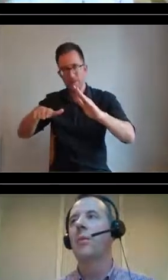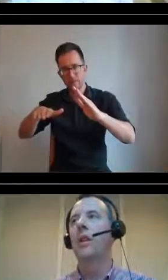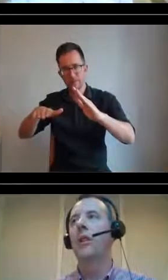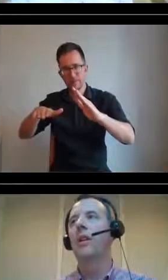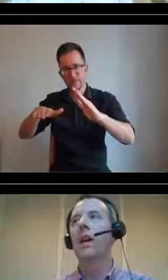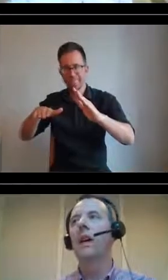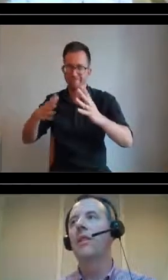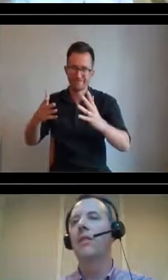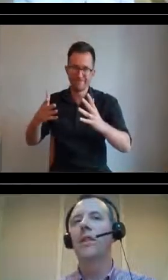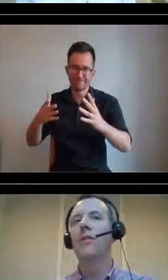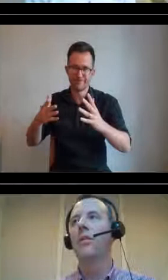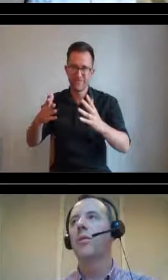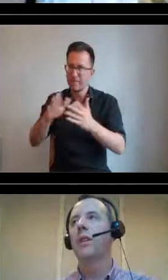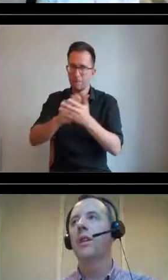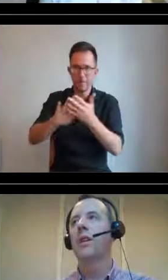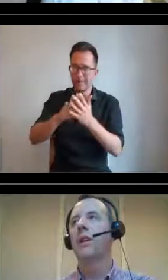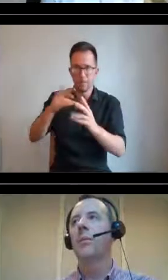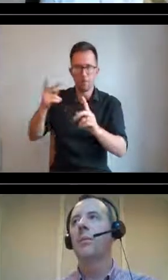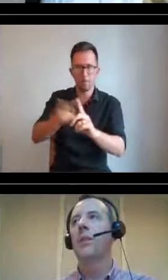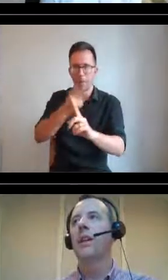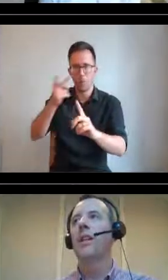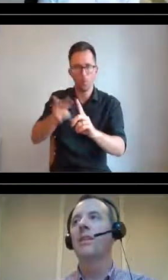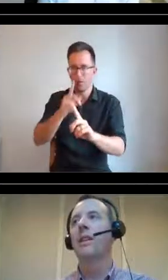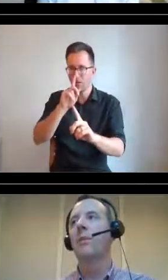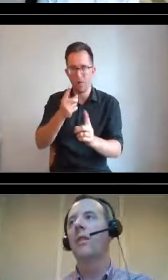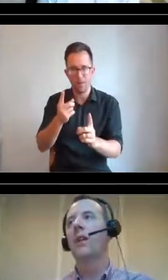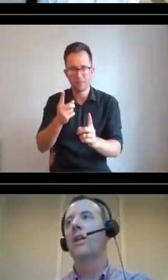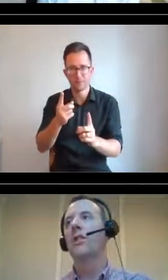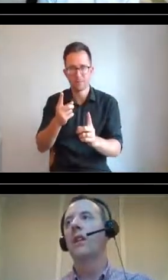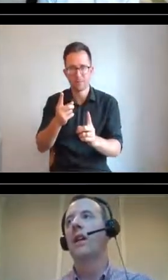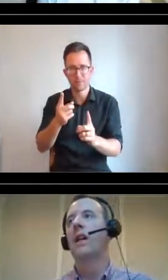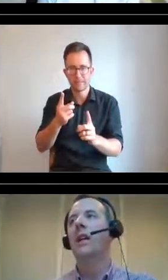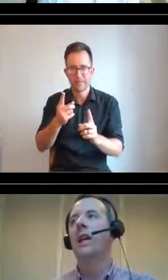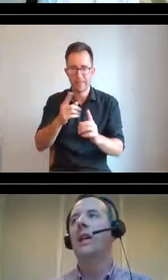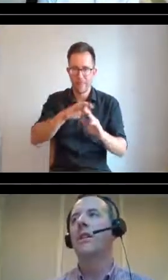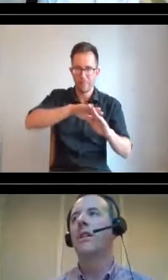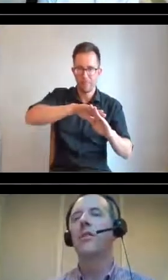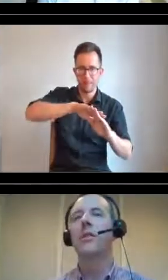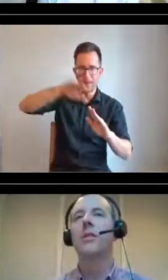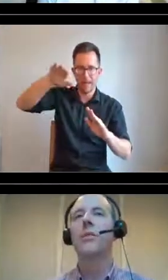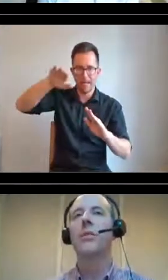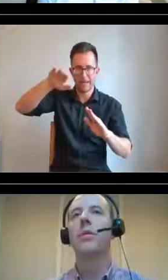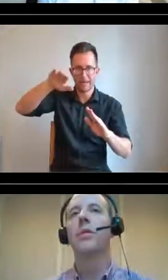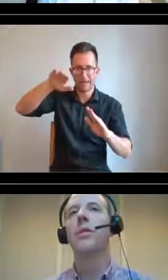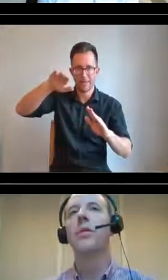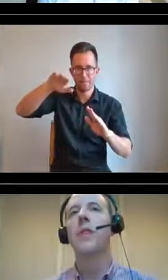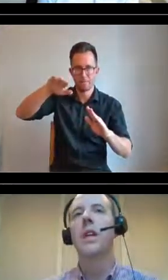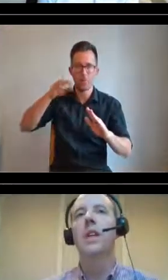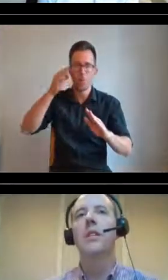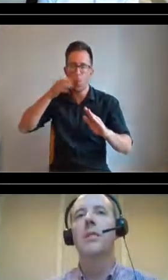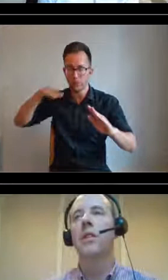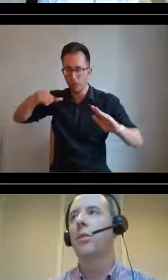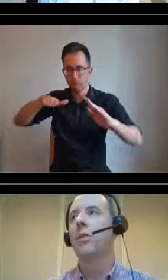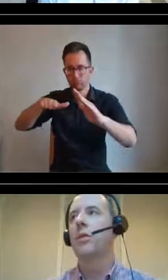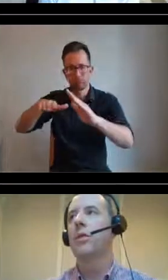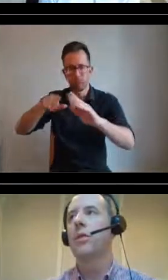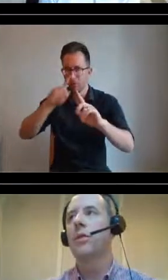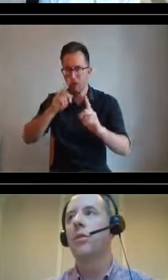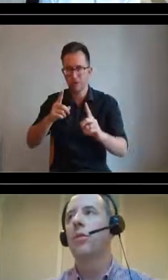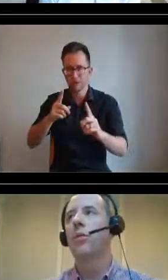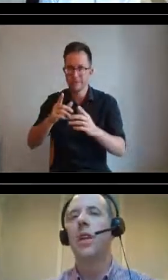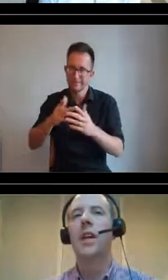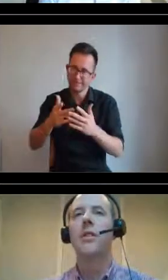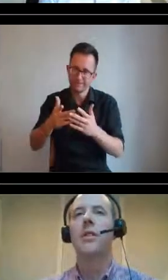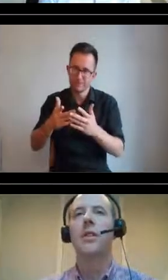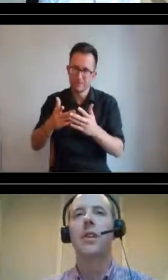Crossing, and we couldn't have that false cutting embankment in the same location as the diverted watercourse. So I'm afraid the